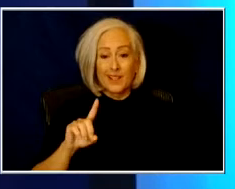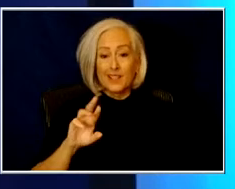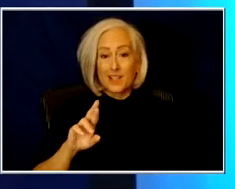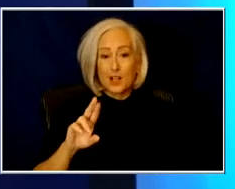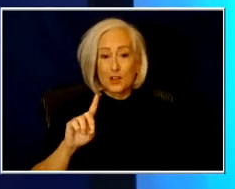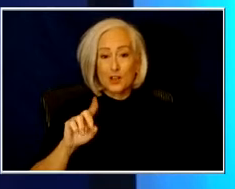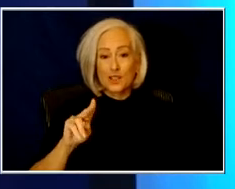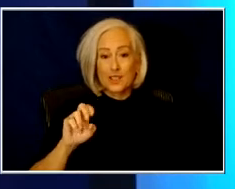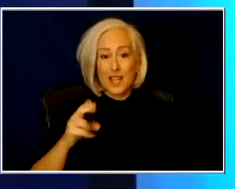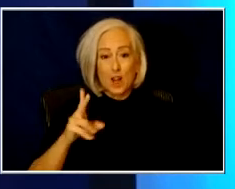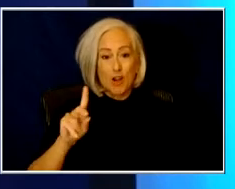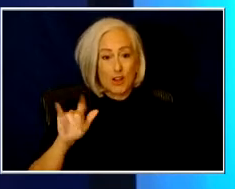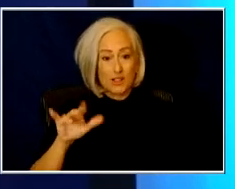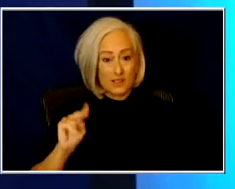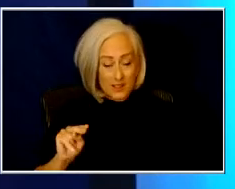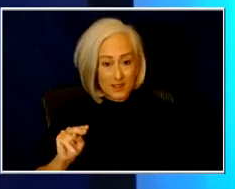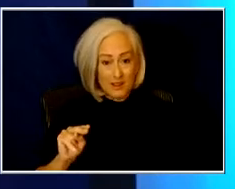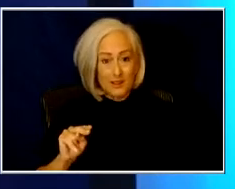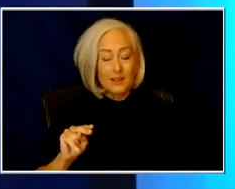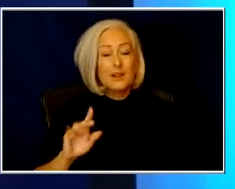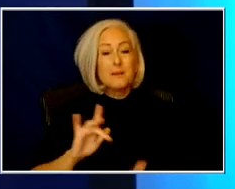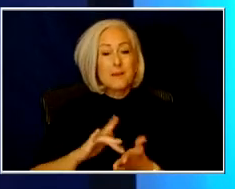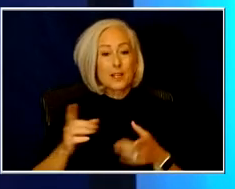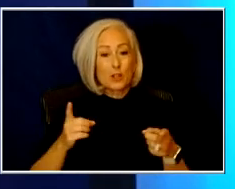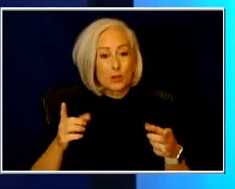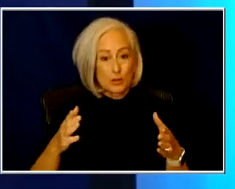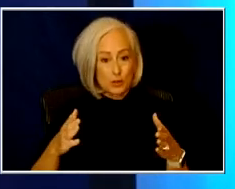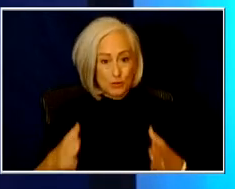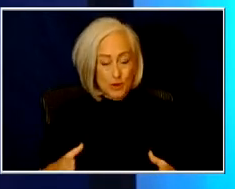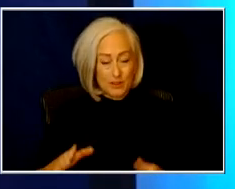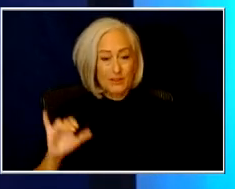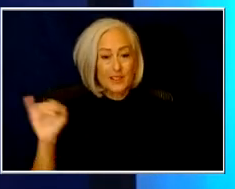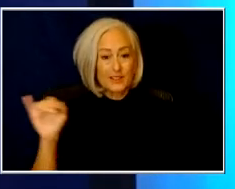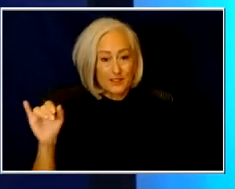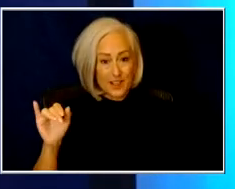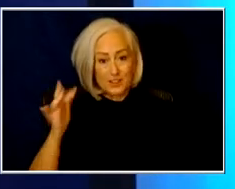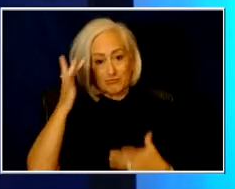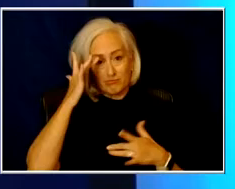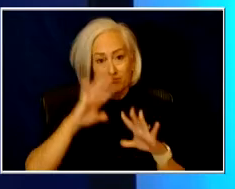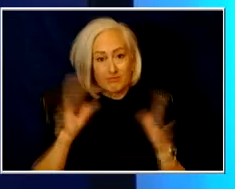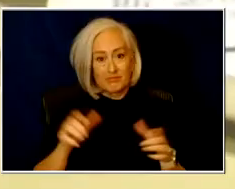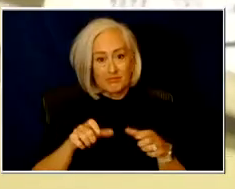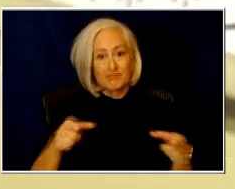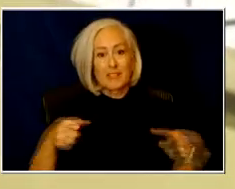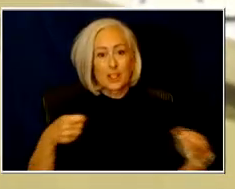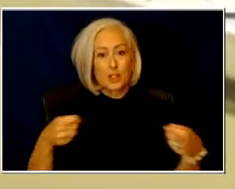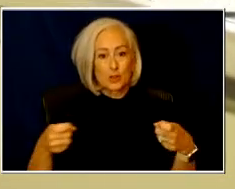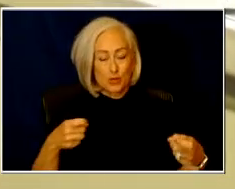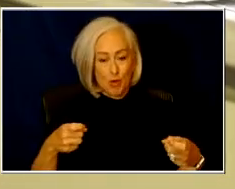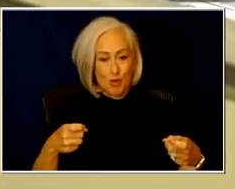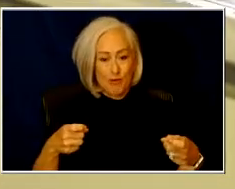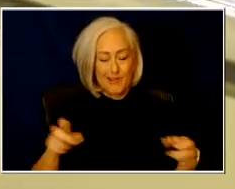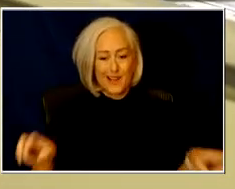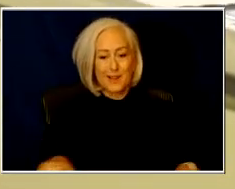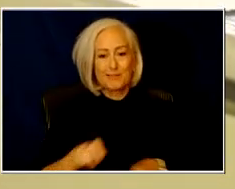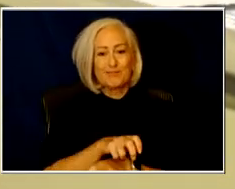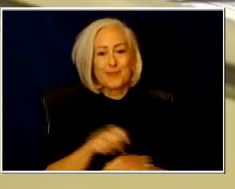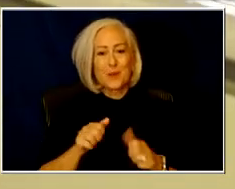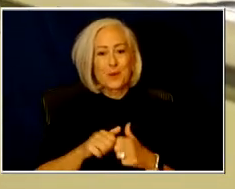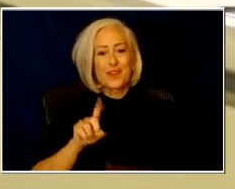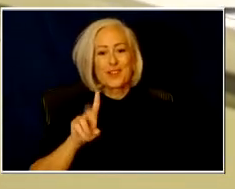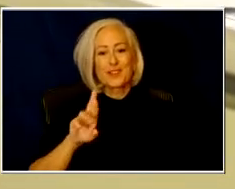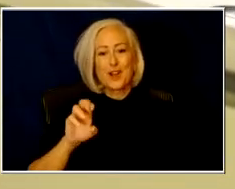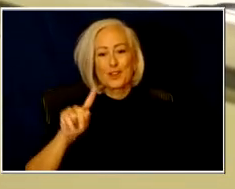infection prevention and control at the University of Kansas Health System and I'm sitting in for Dr Stites this morning well some call the coveted